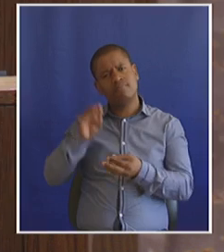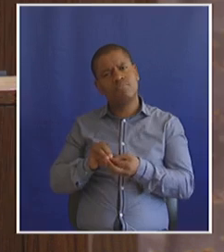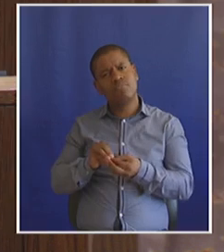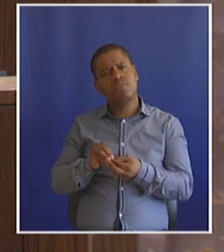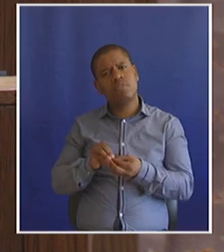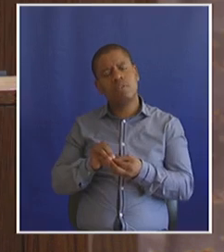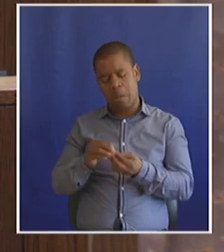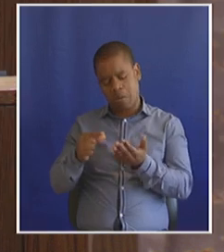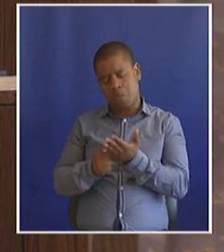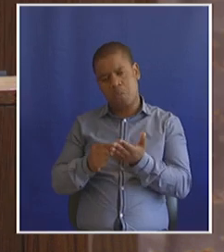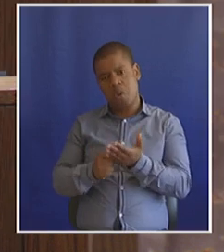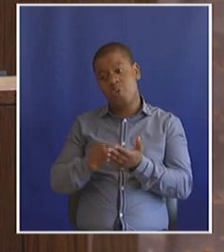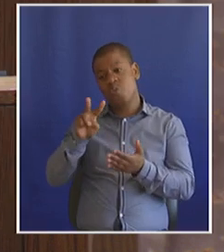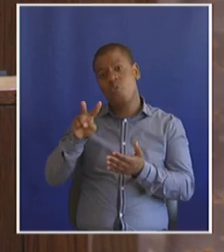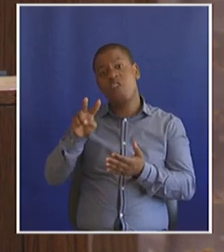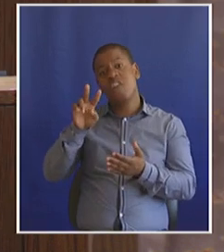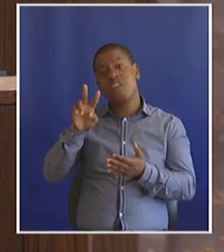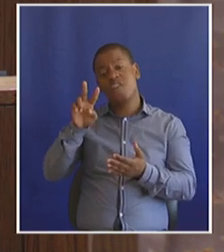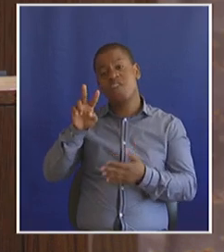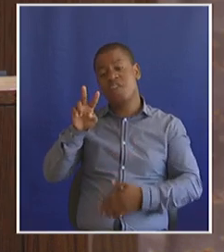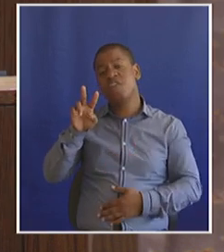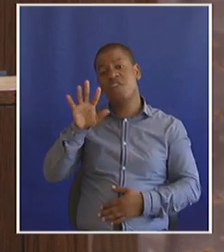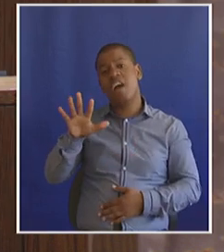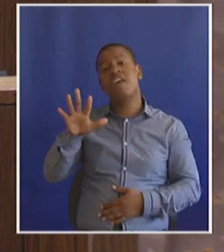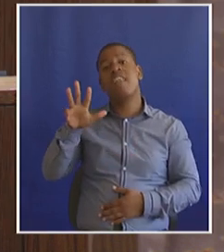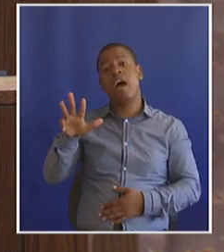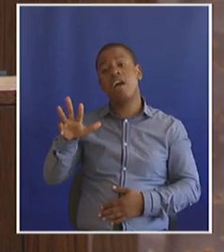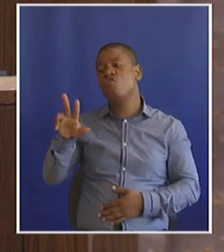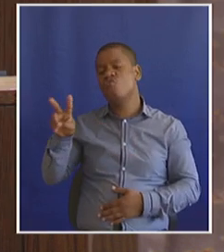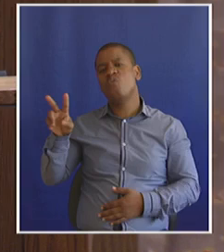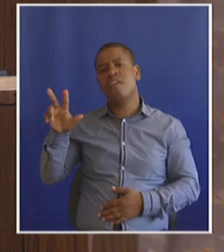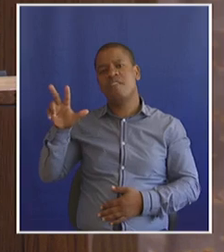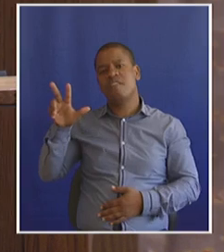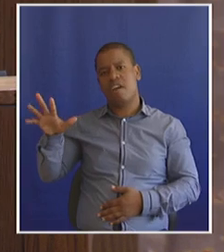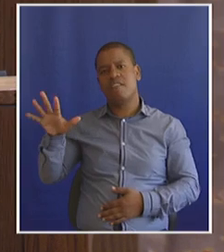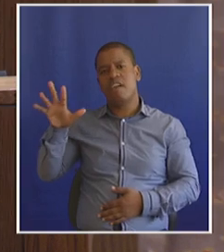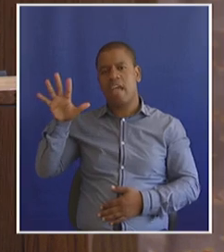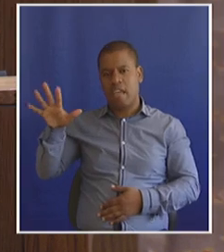Memory cards 259 to 488. So there has been quite a